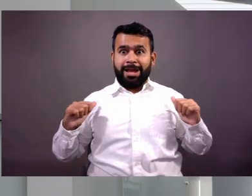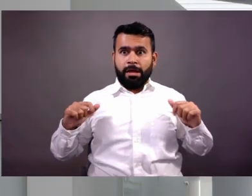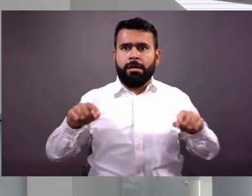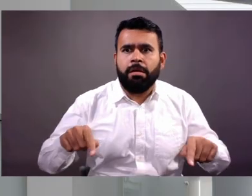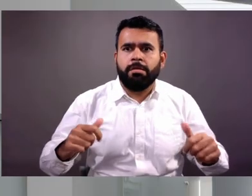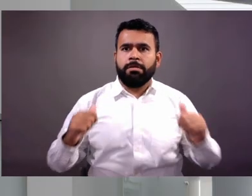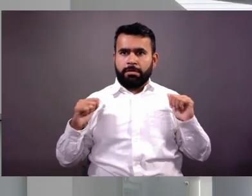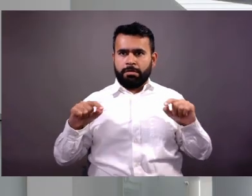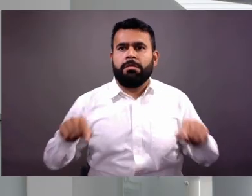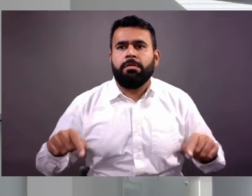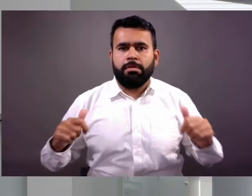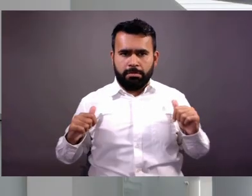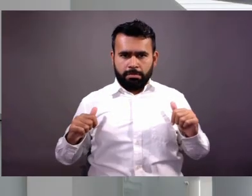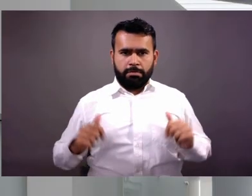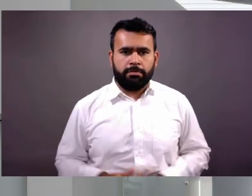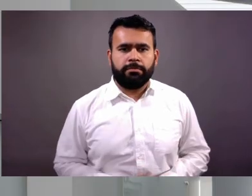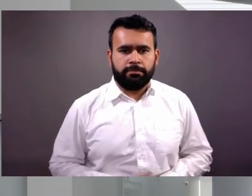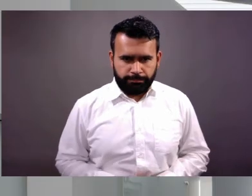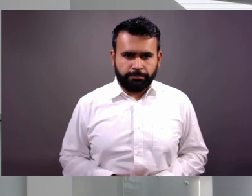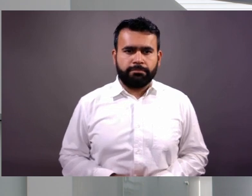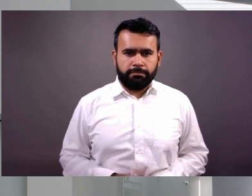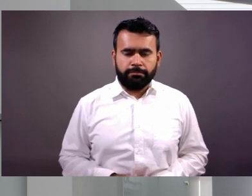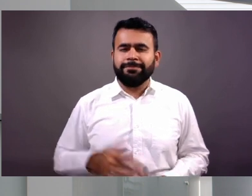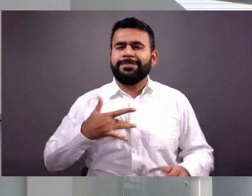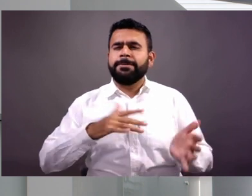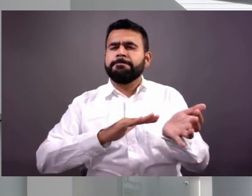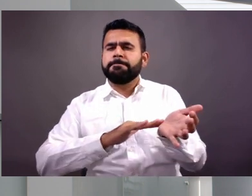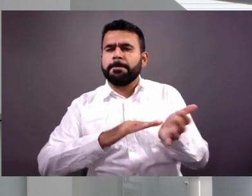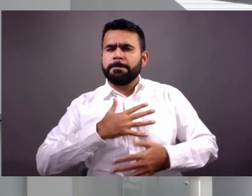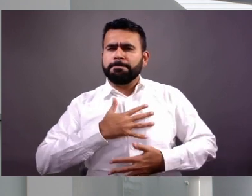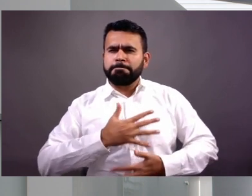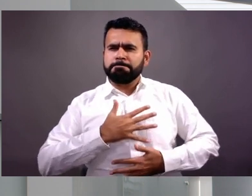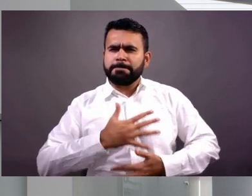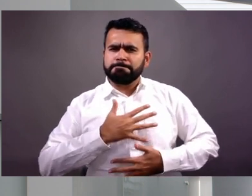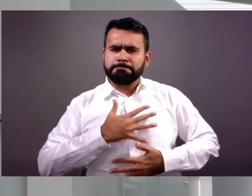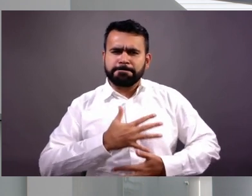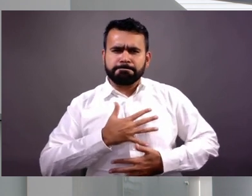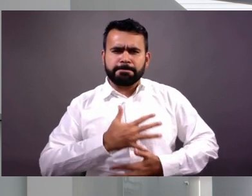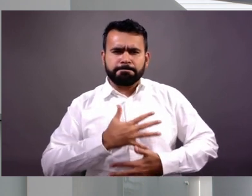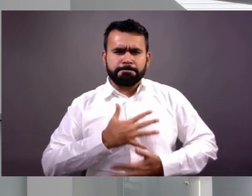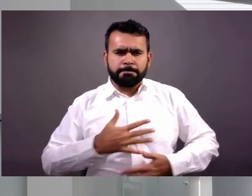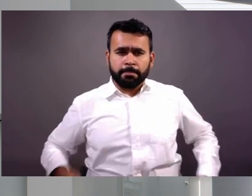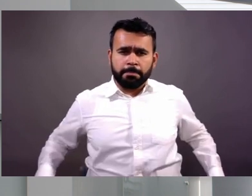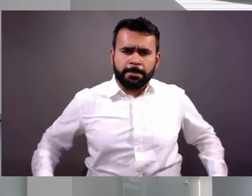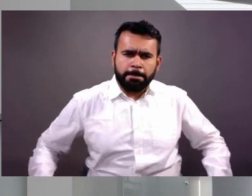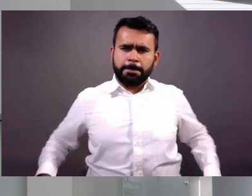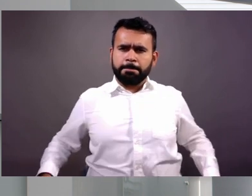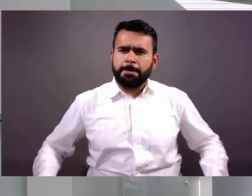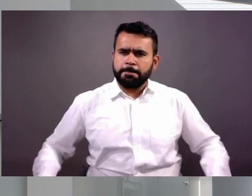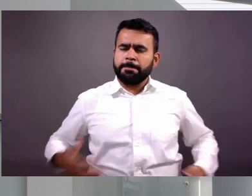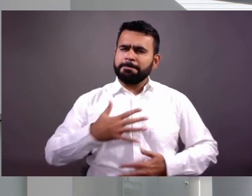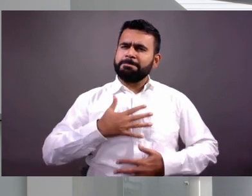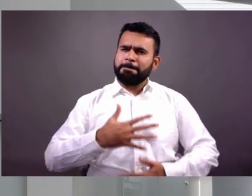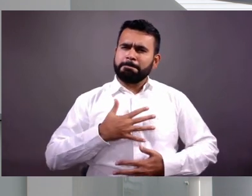back, back. And I start to feel this sort of like party rhythm through my chest as I come